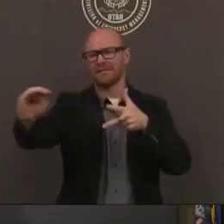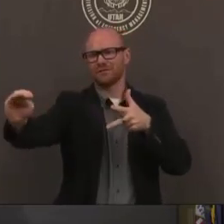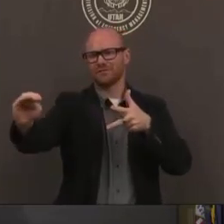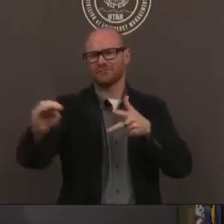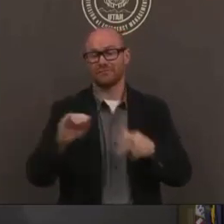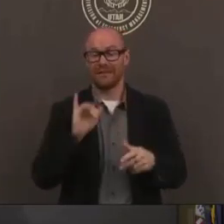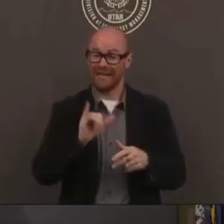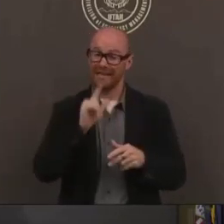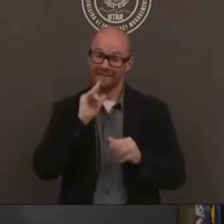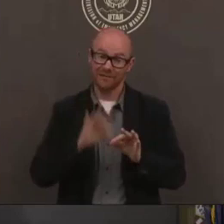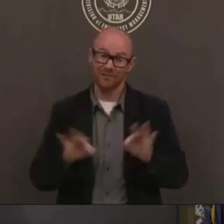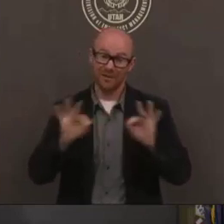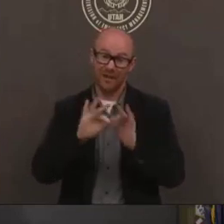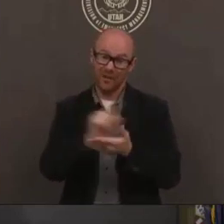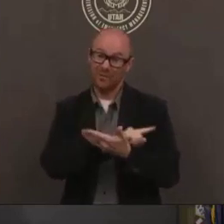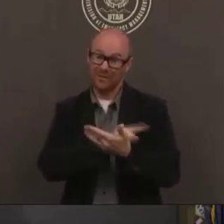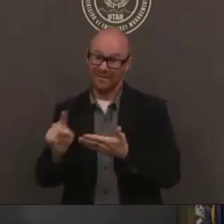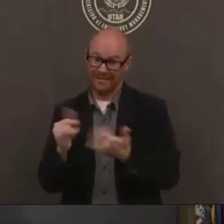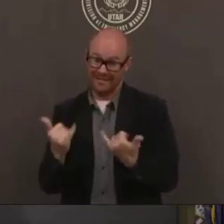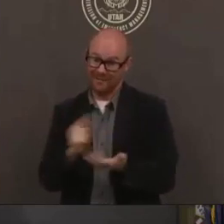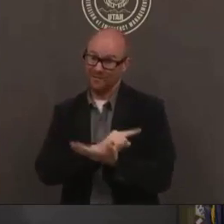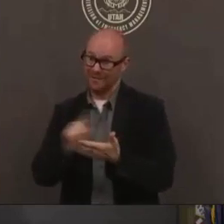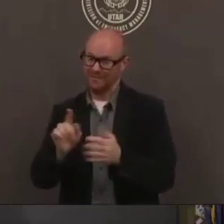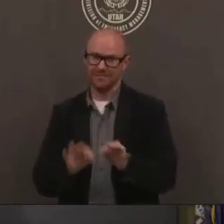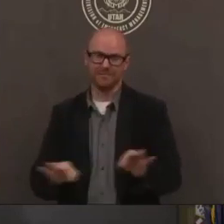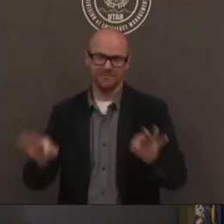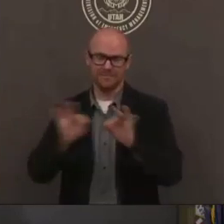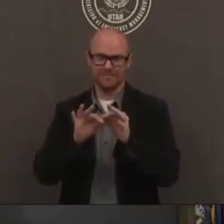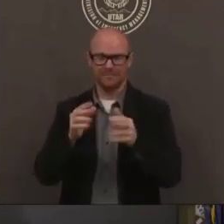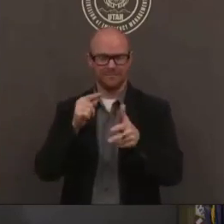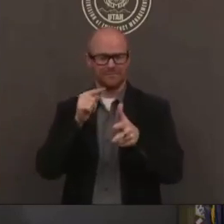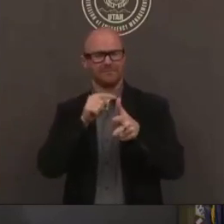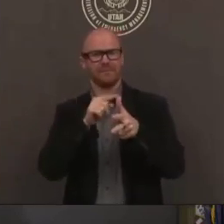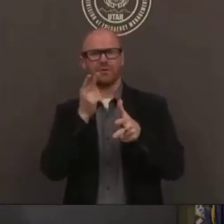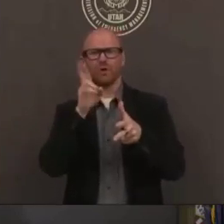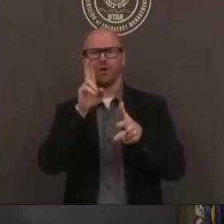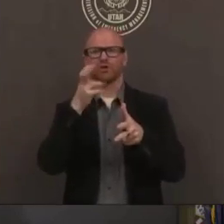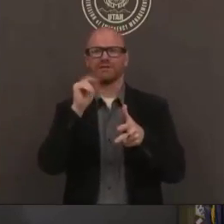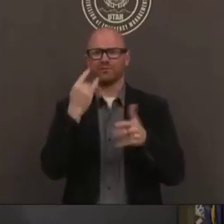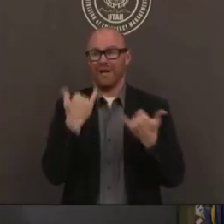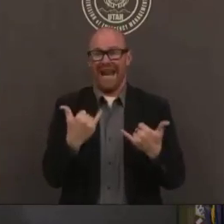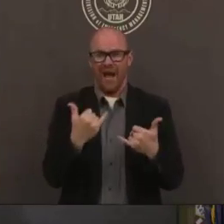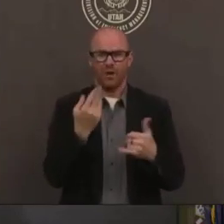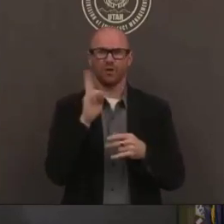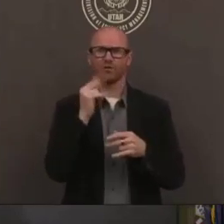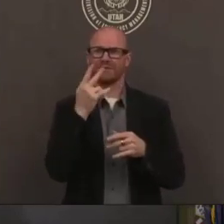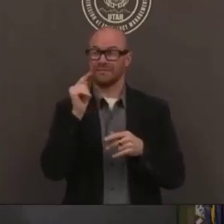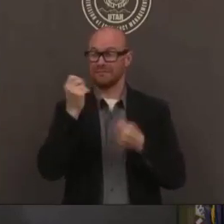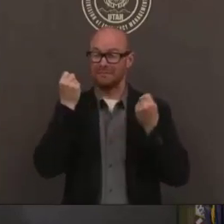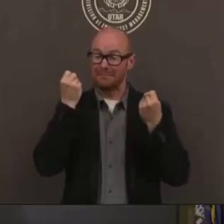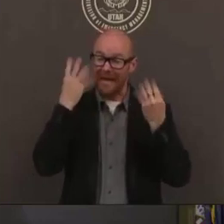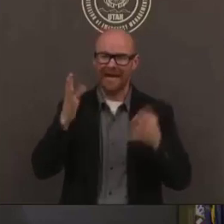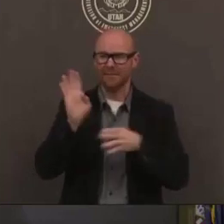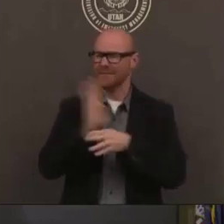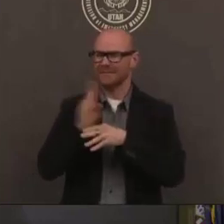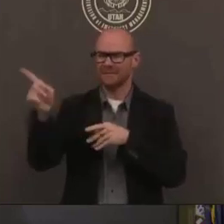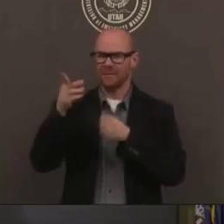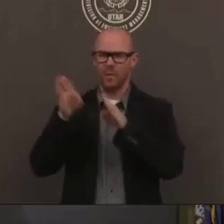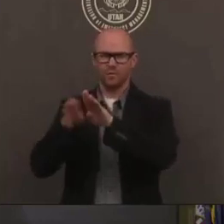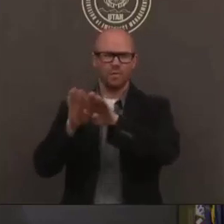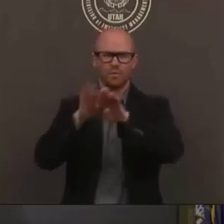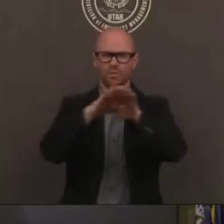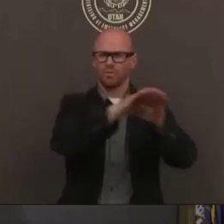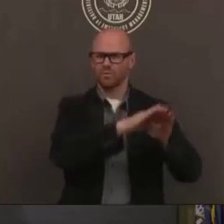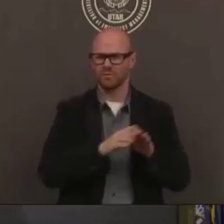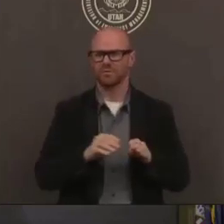as we go from essentially this urgency phase where many businesses have been shut down or at